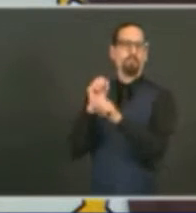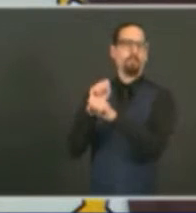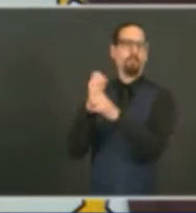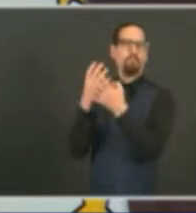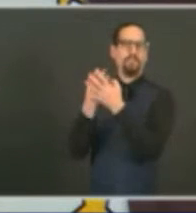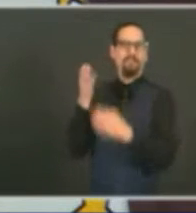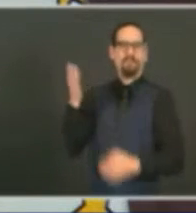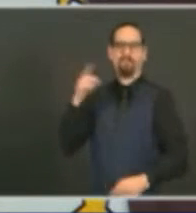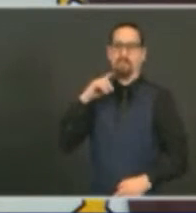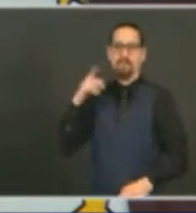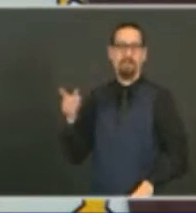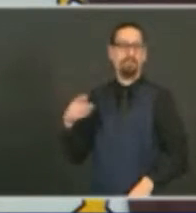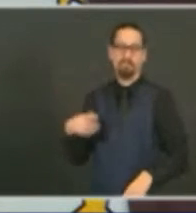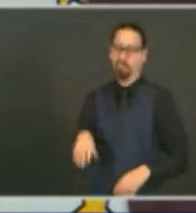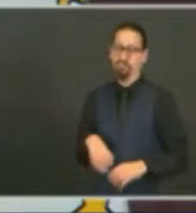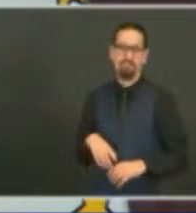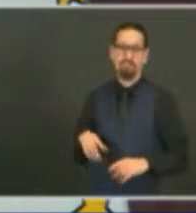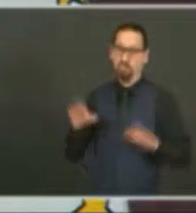and